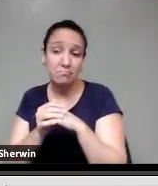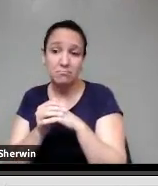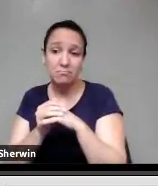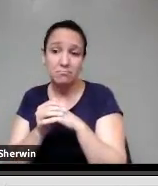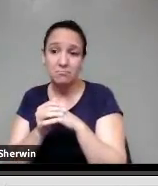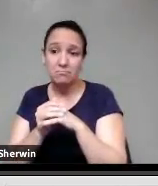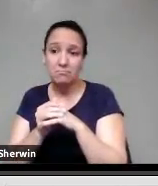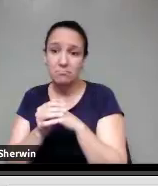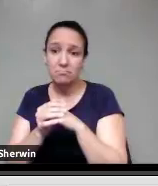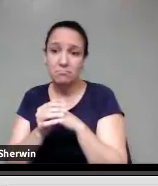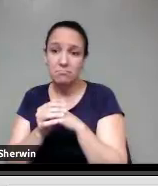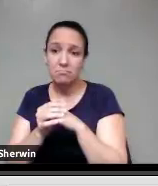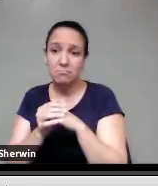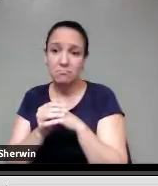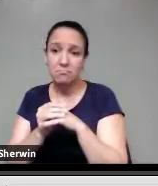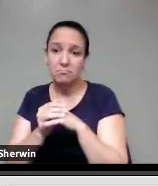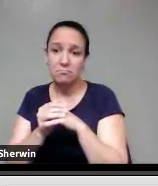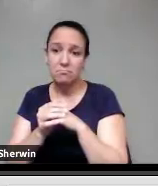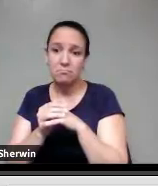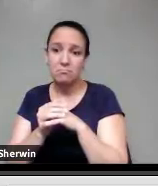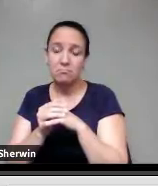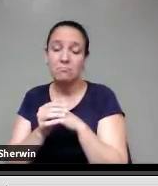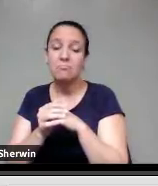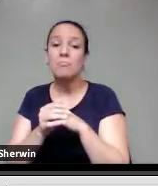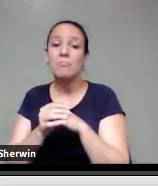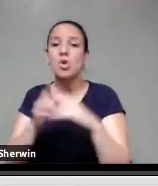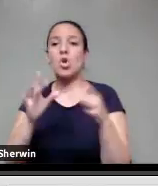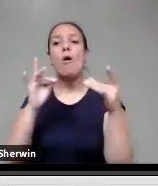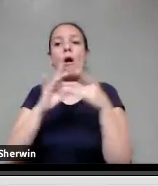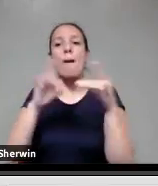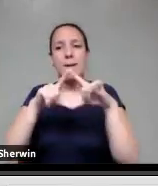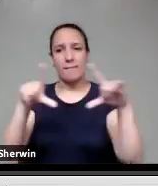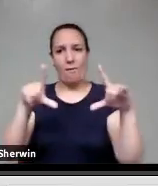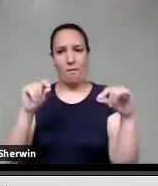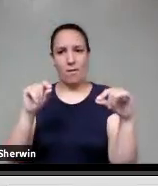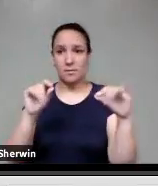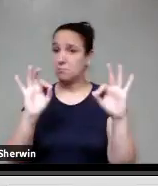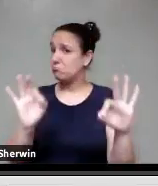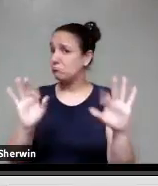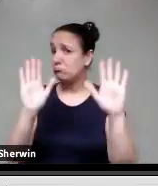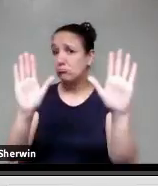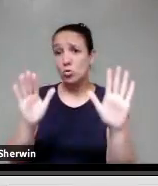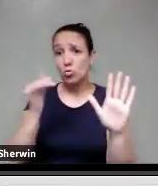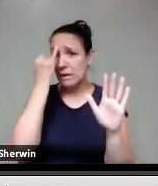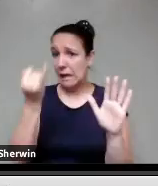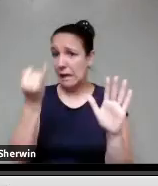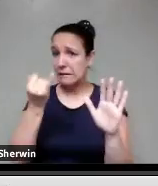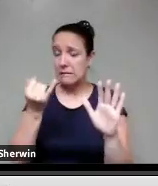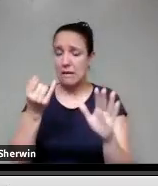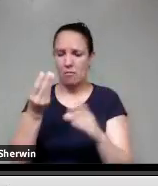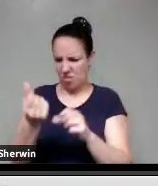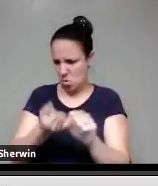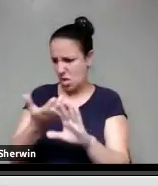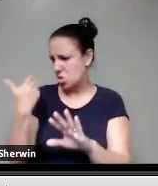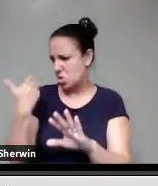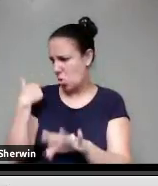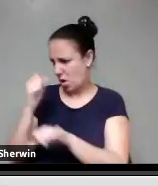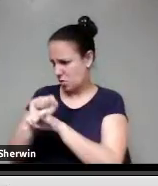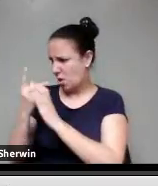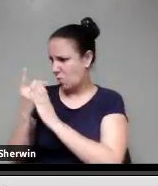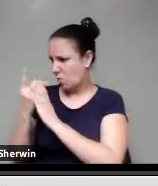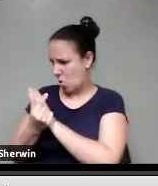It's perfect. It's an evergreen idea. A few years ago, when I was working with Project Compass throughout the state, Alachua